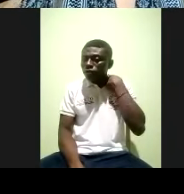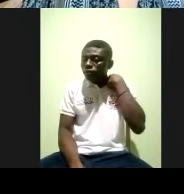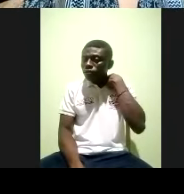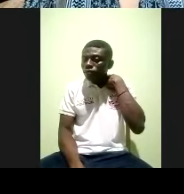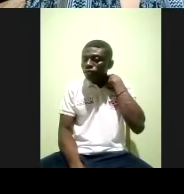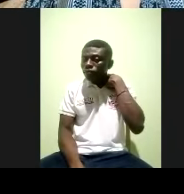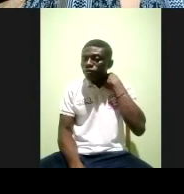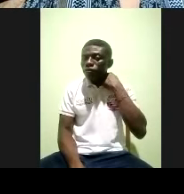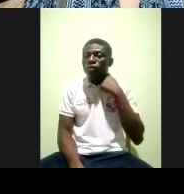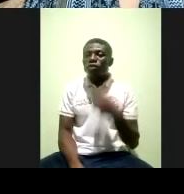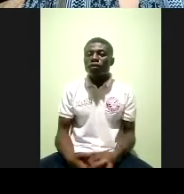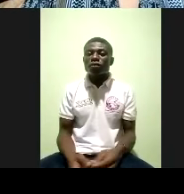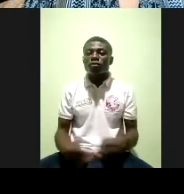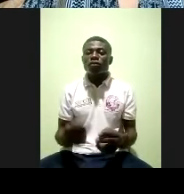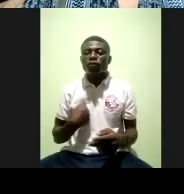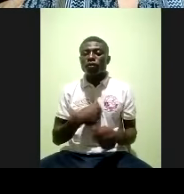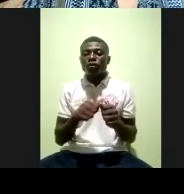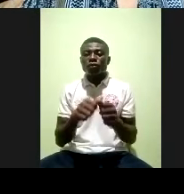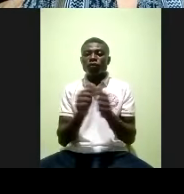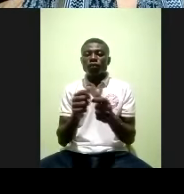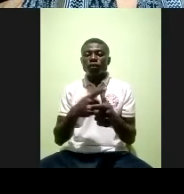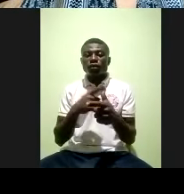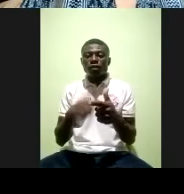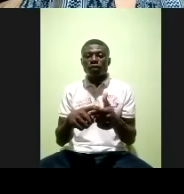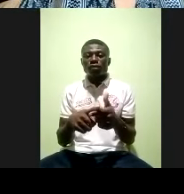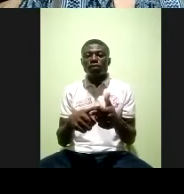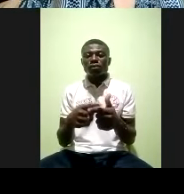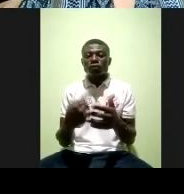Okay, so let me go on to the next part of my